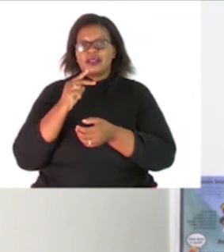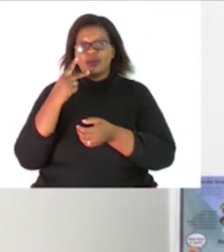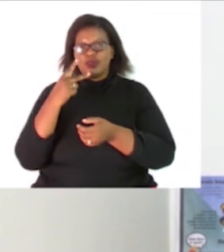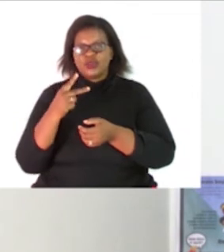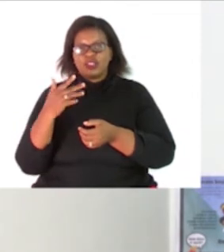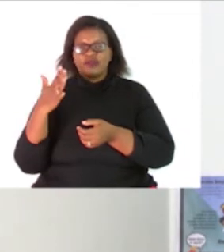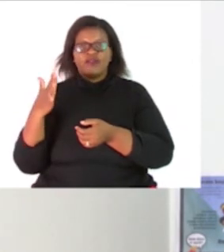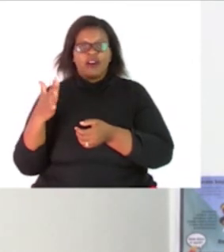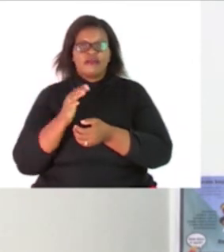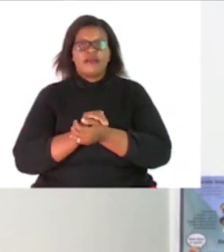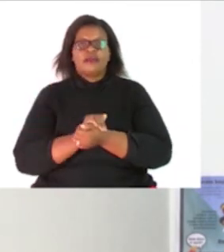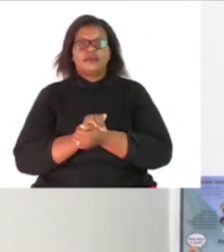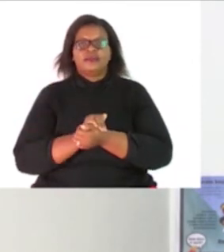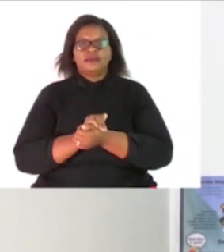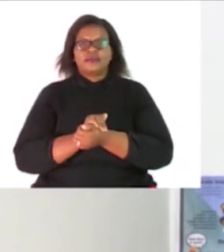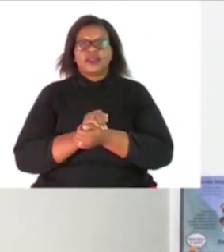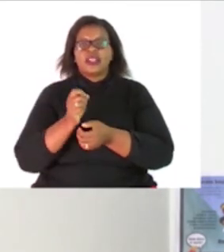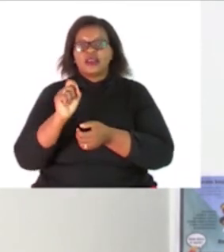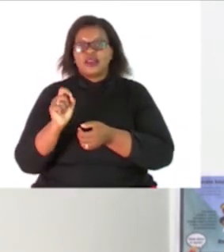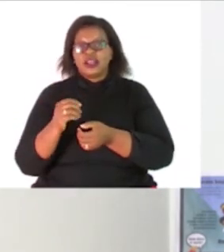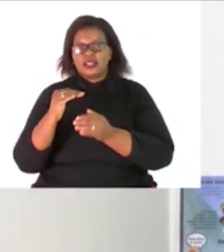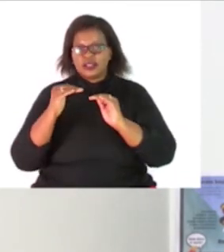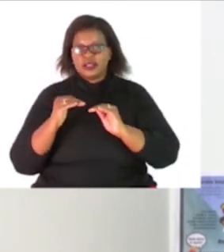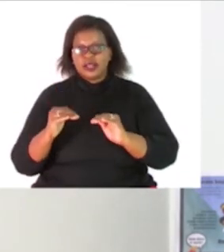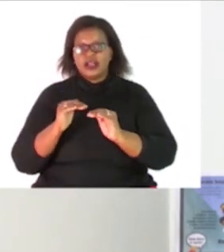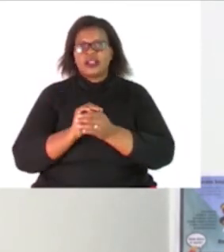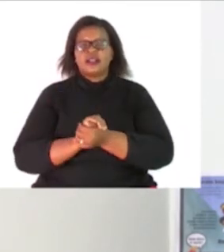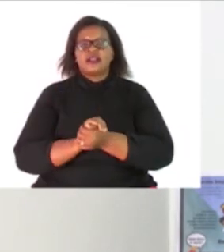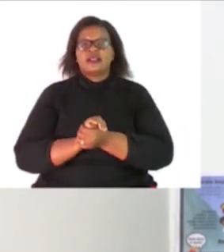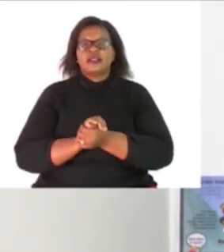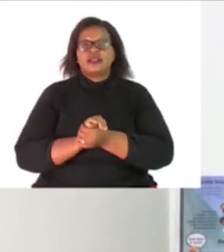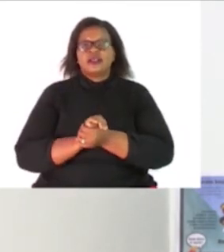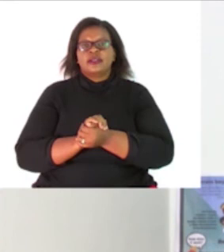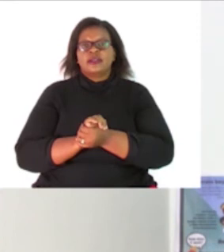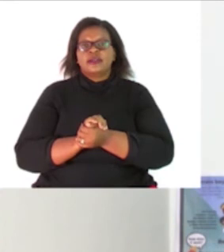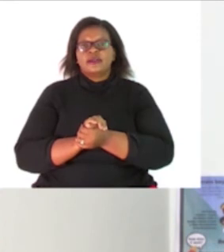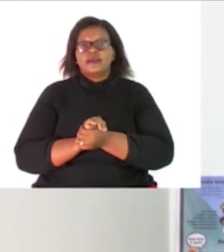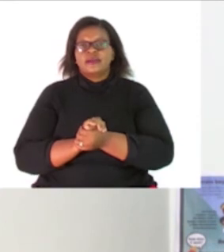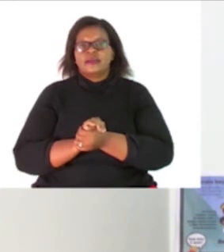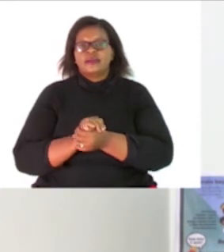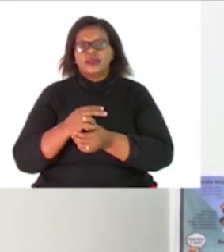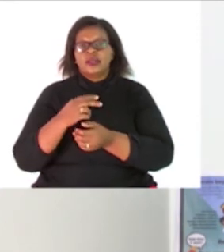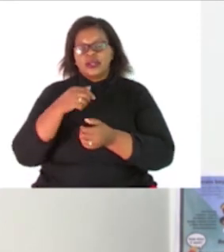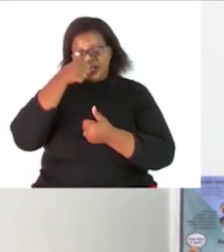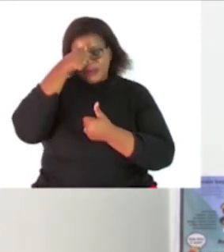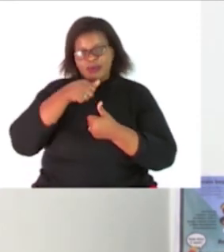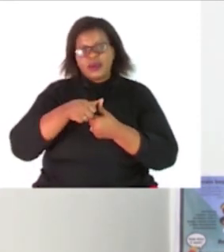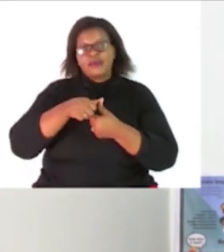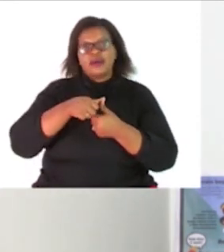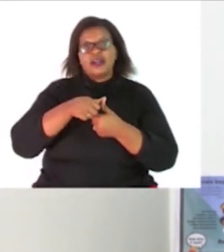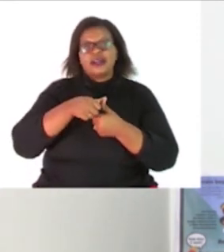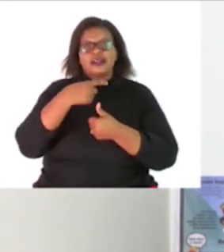is 25. We write our 25 down there. And then, remember, the next